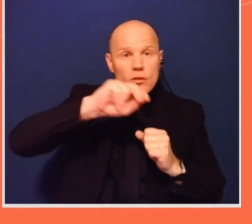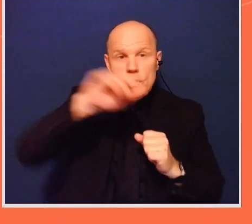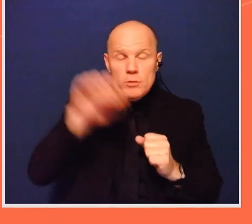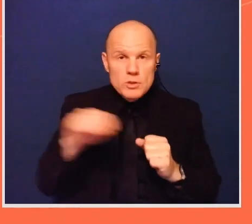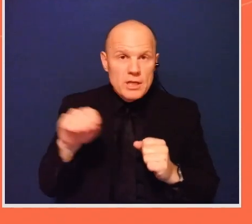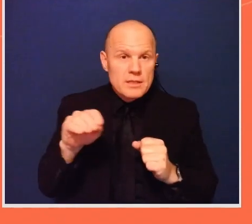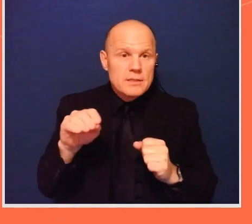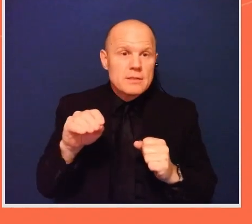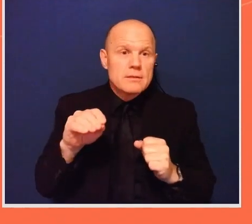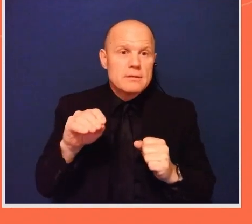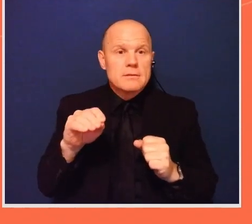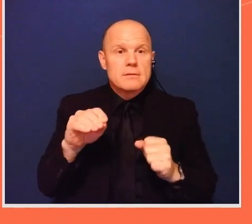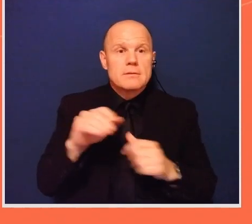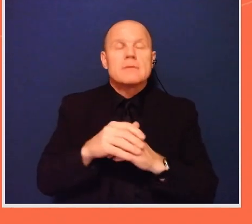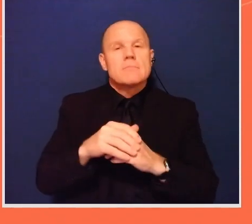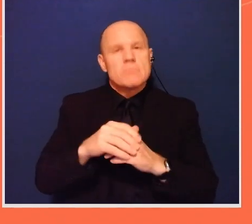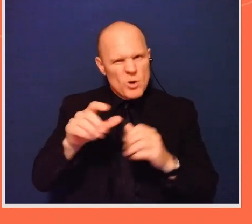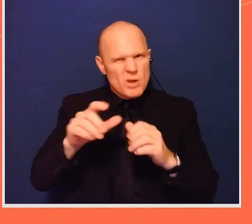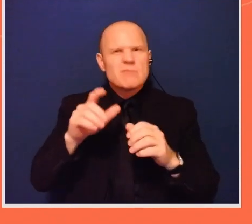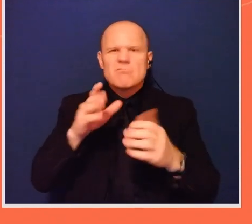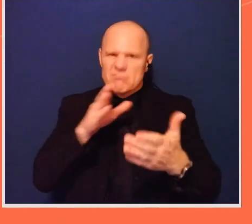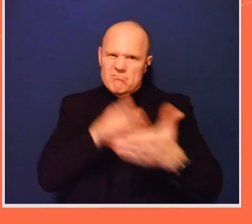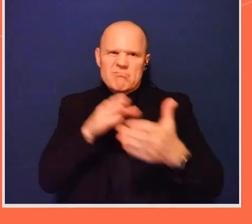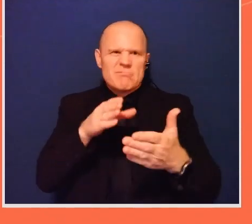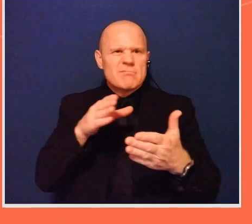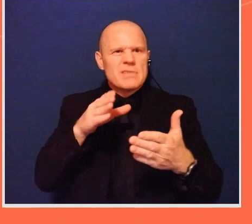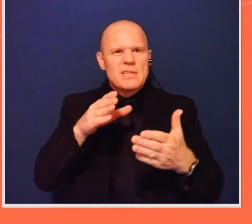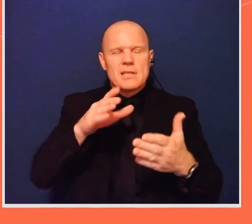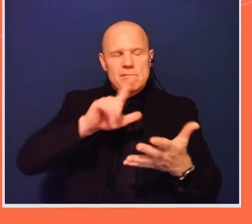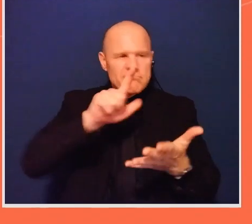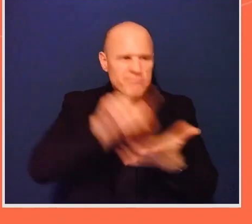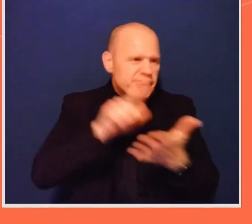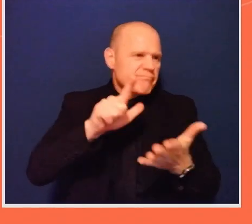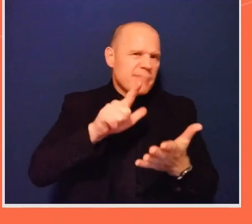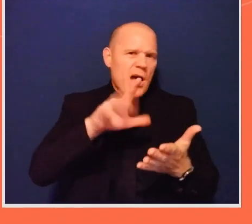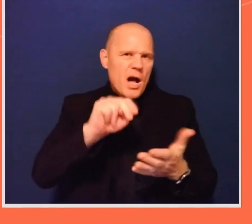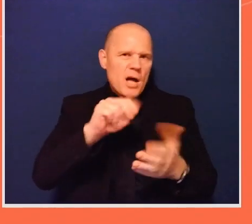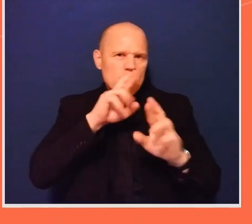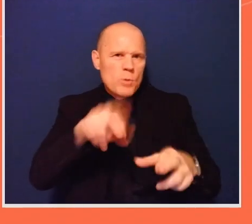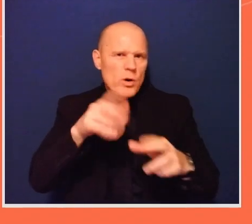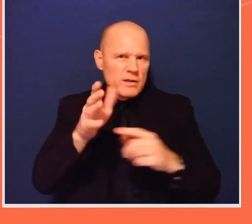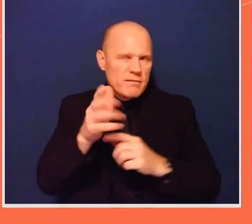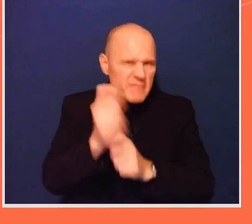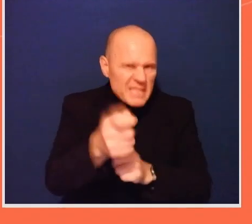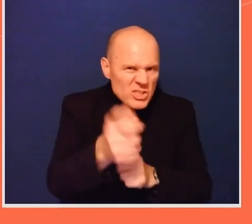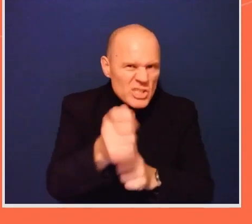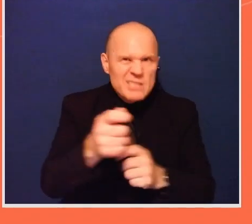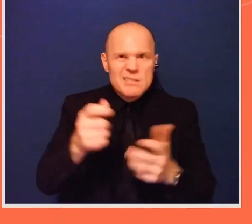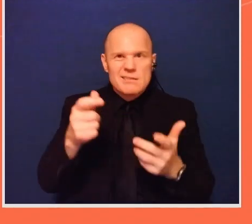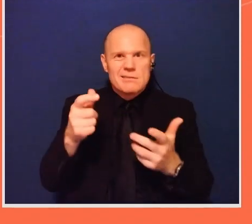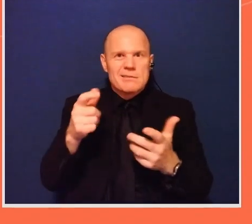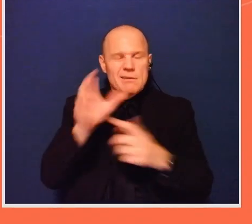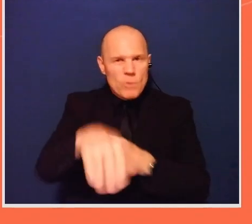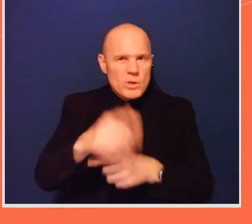of the coral reefs of the planet. Small fisheries we may lose. Crustaceans